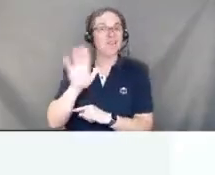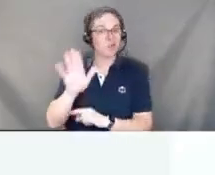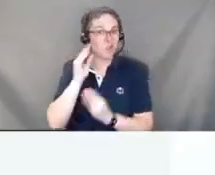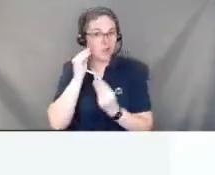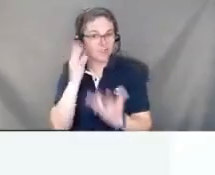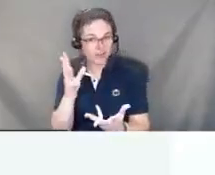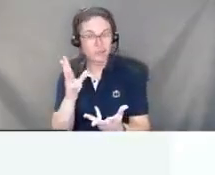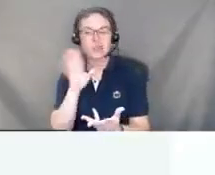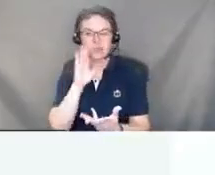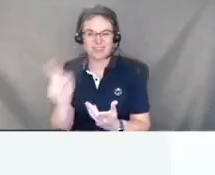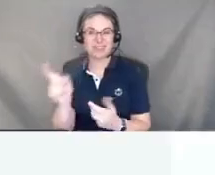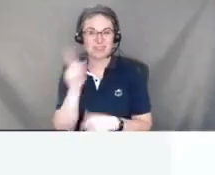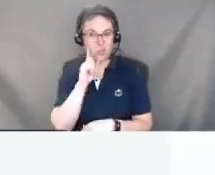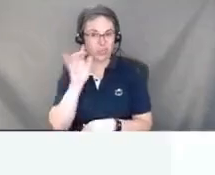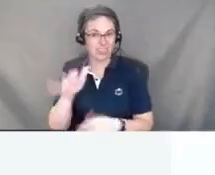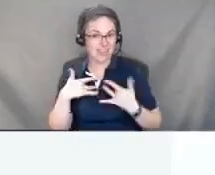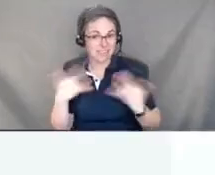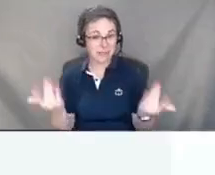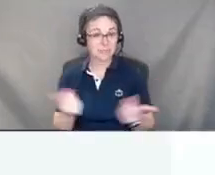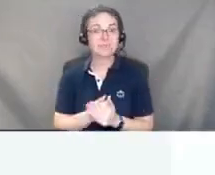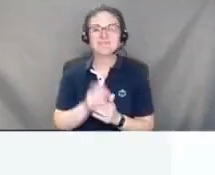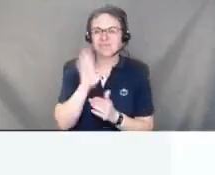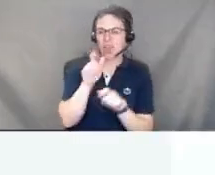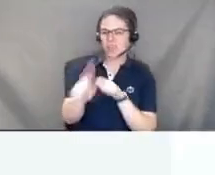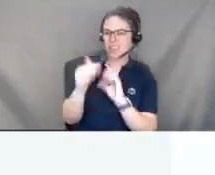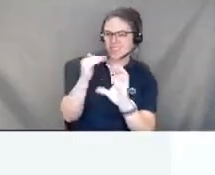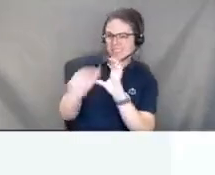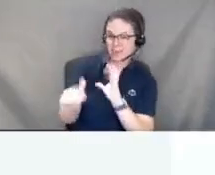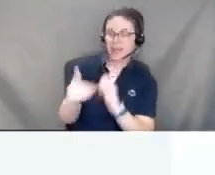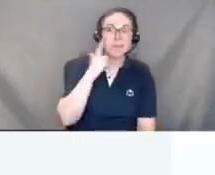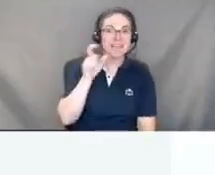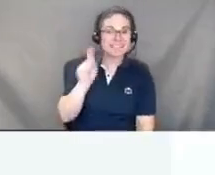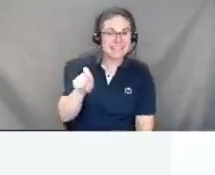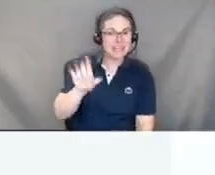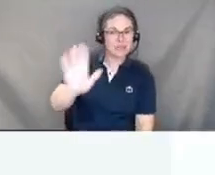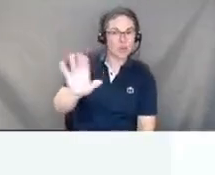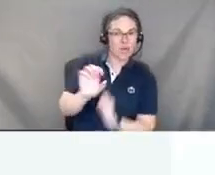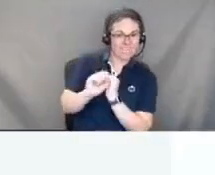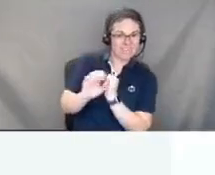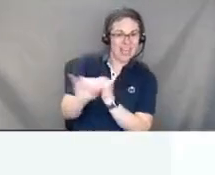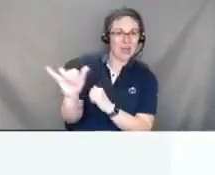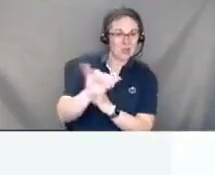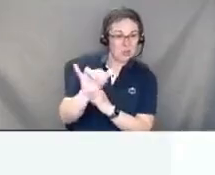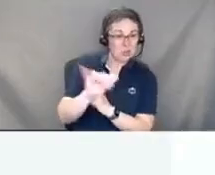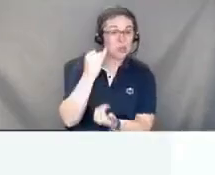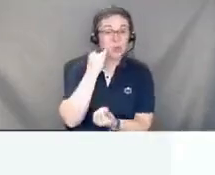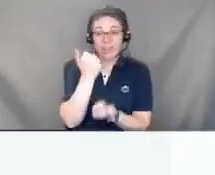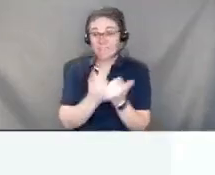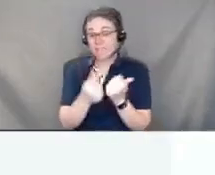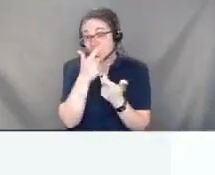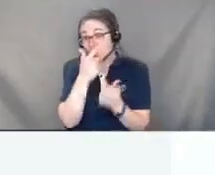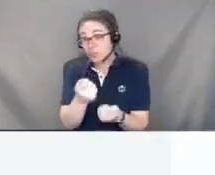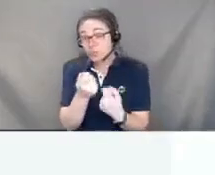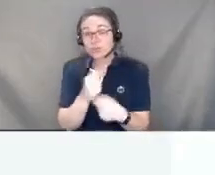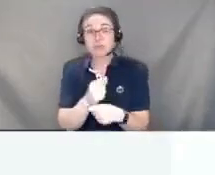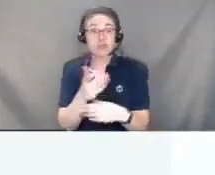for that event. I'm going to send you an email though, because I do need your flyer. And like I said, if anyone else is interested too in sharing their